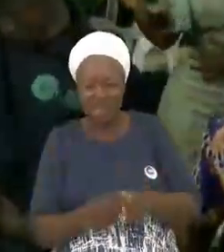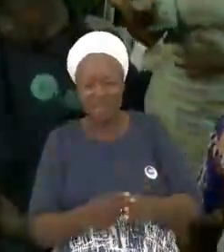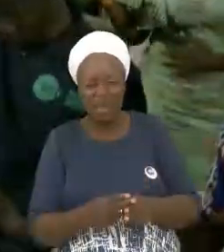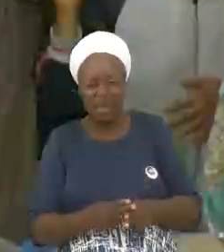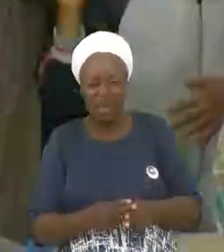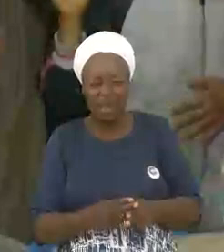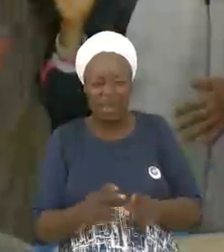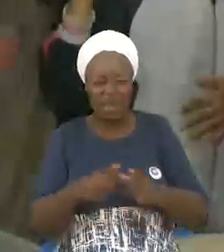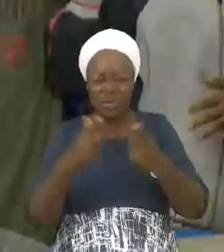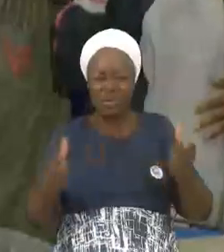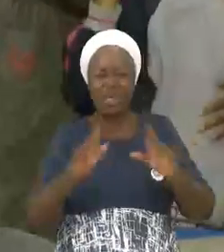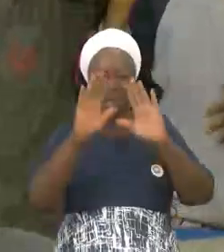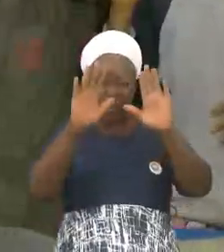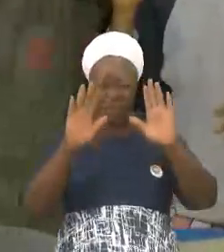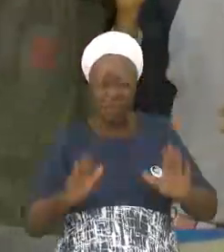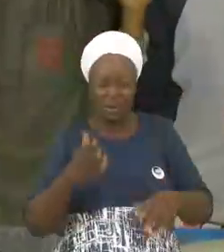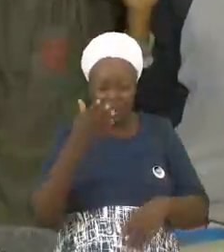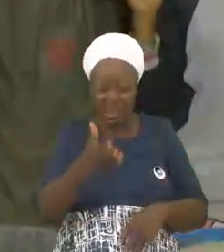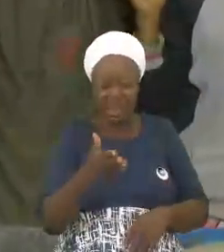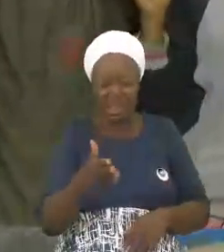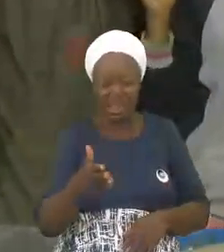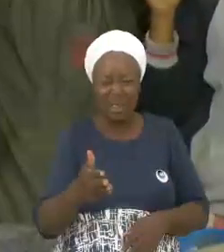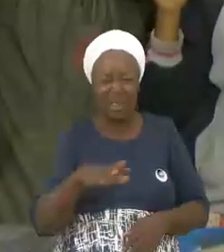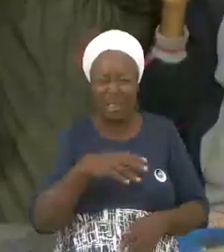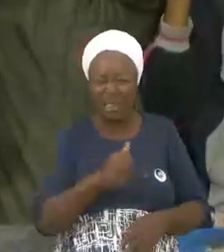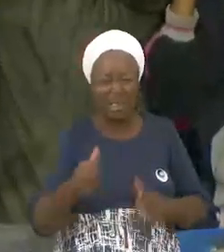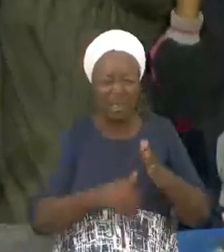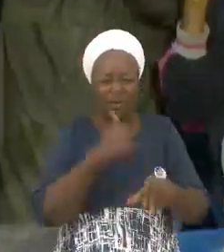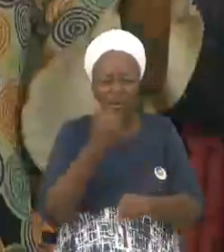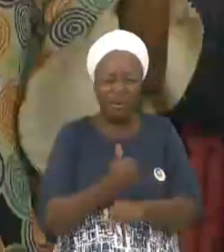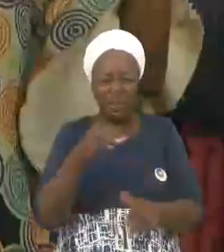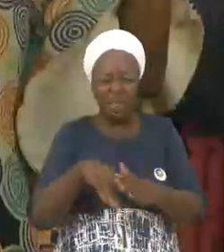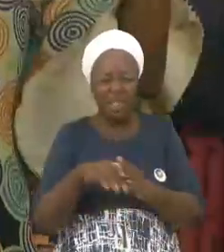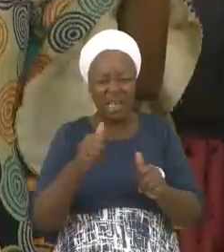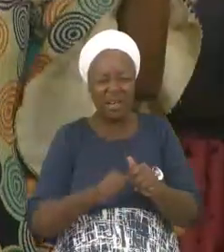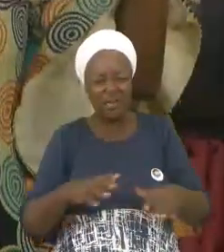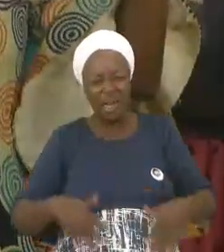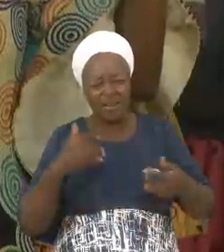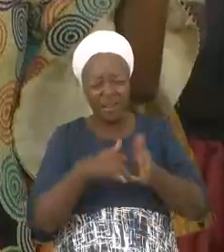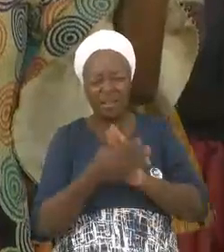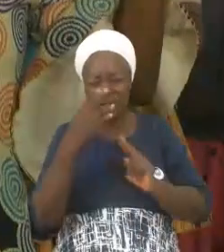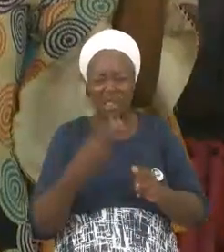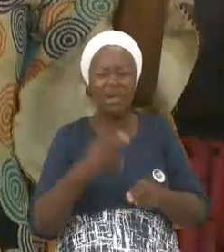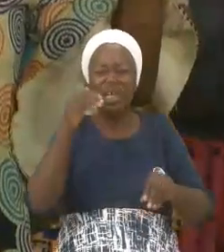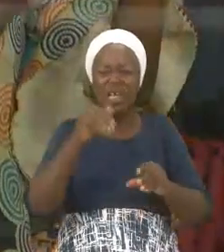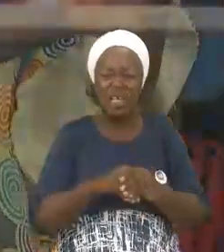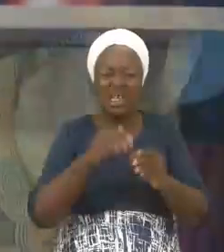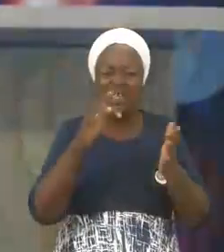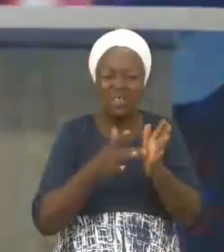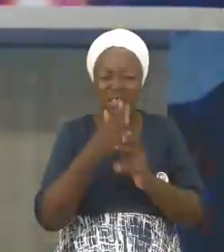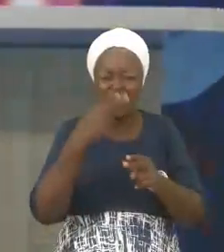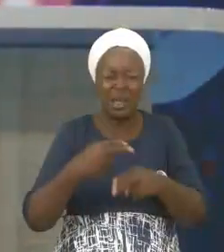and wonders there, a confirmation in every life. In Jesus' name